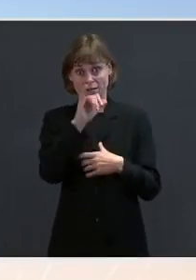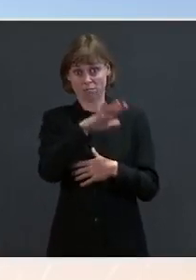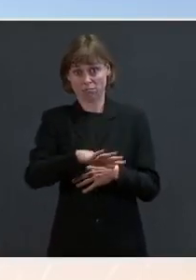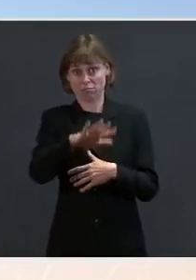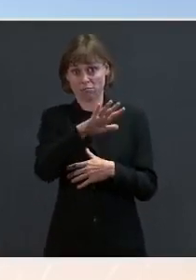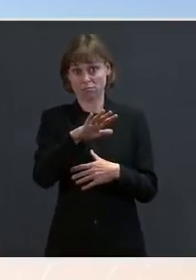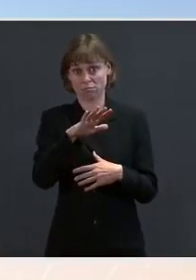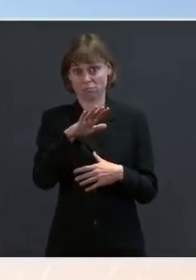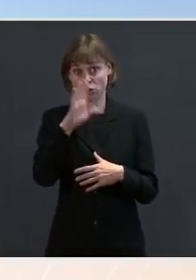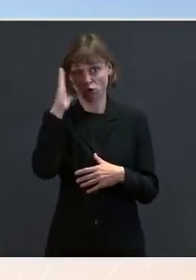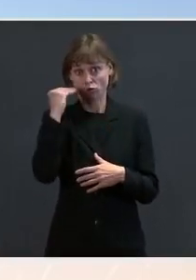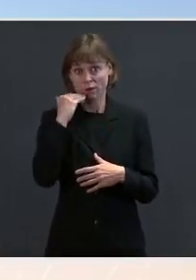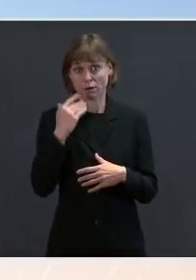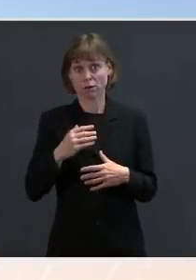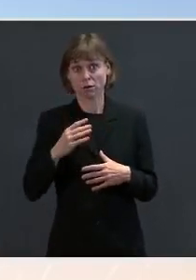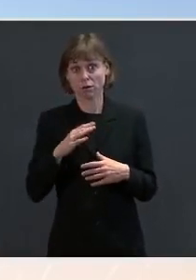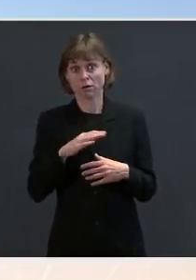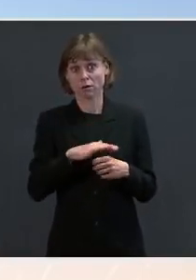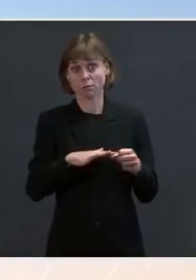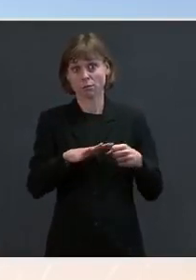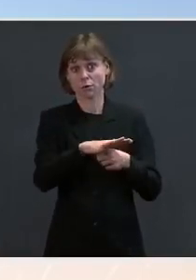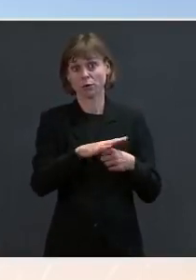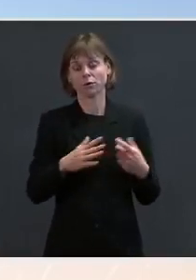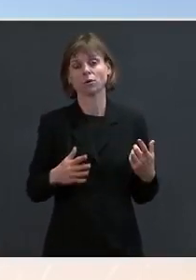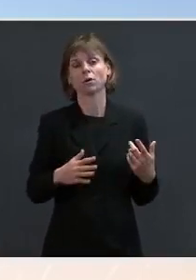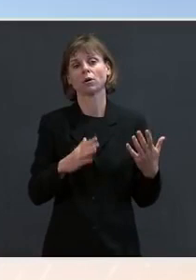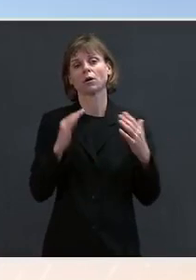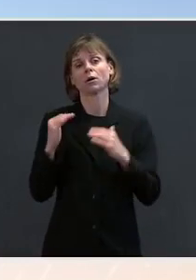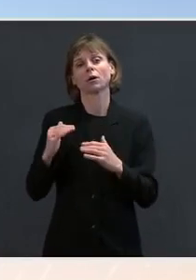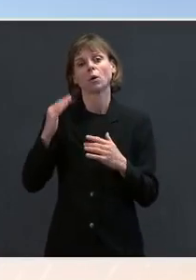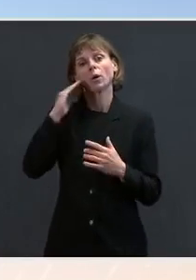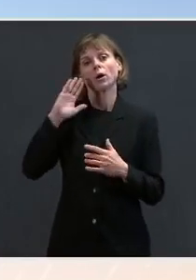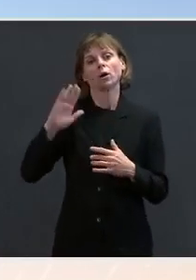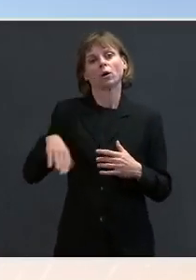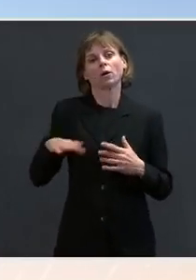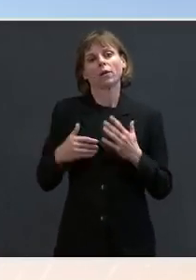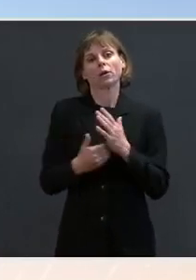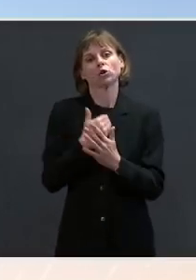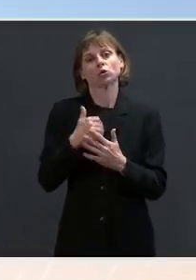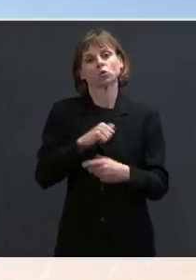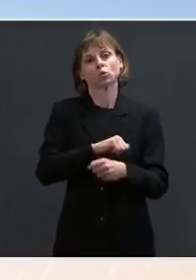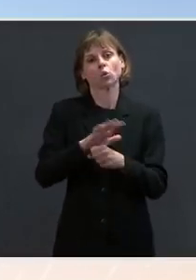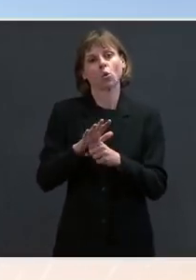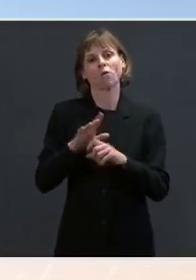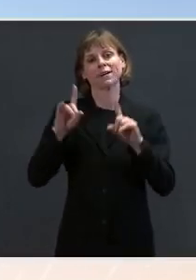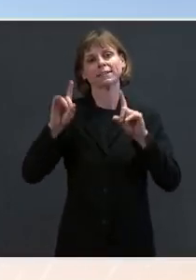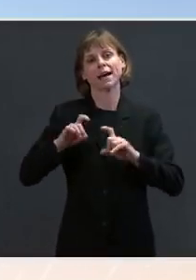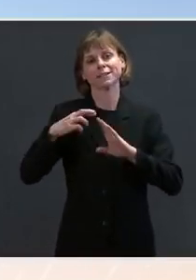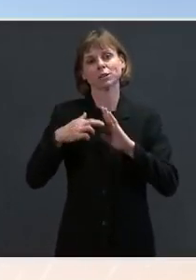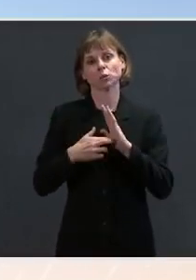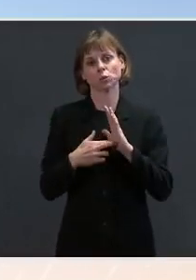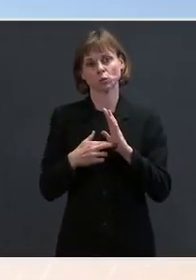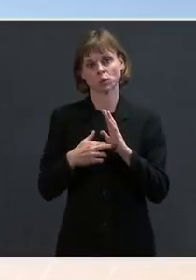another issue is in-house issue. We know today there's a new COVID test rules have